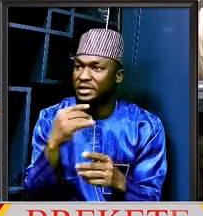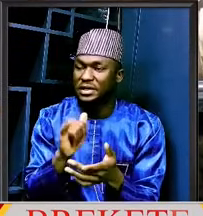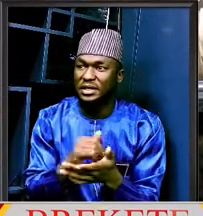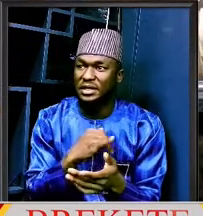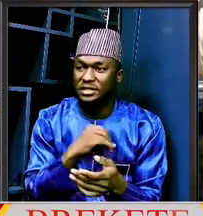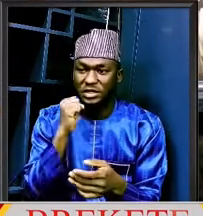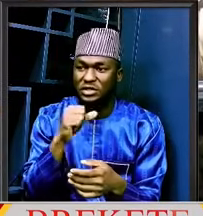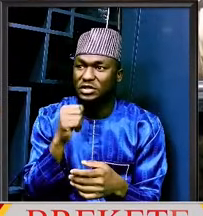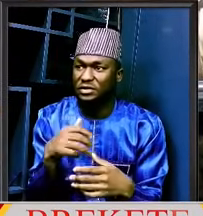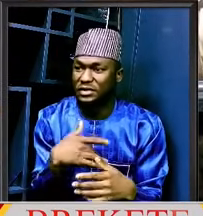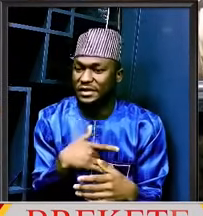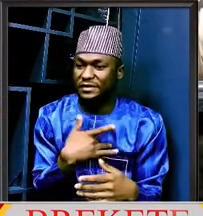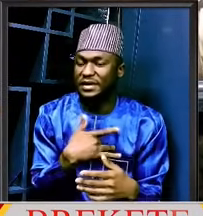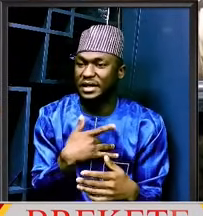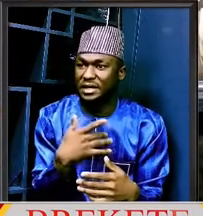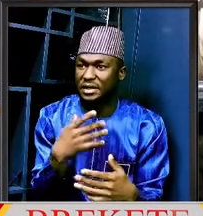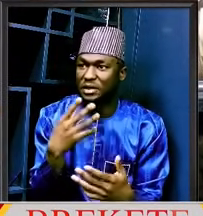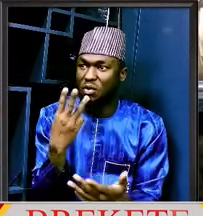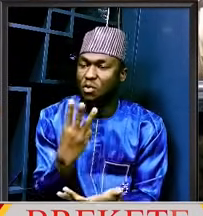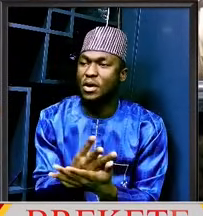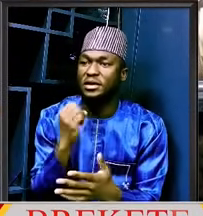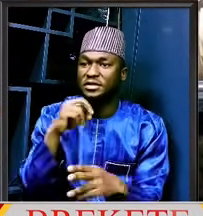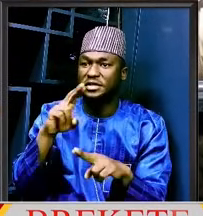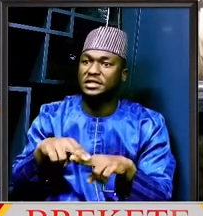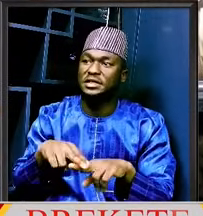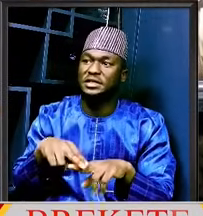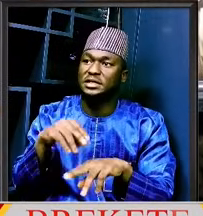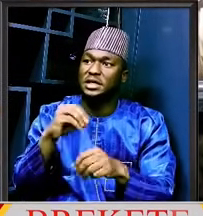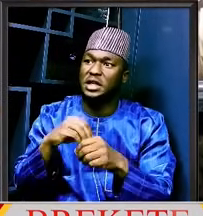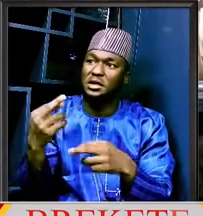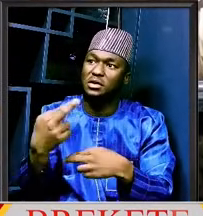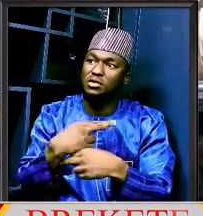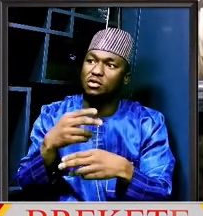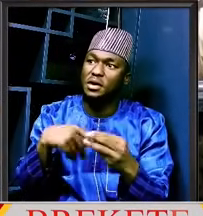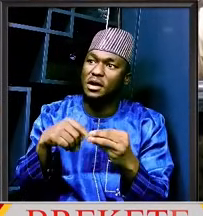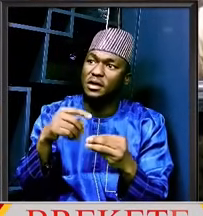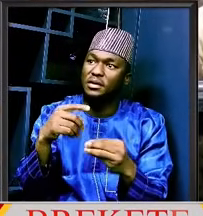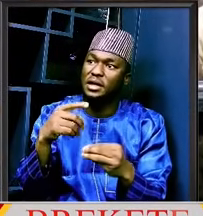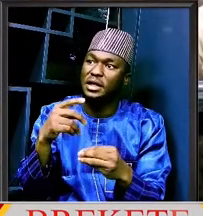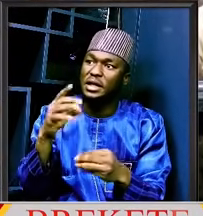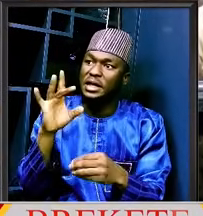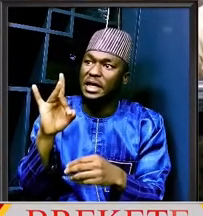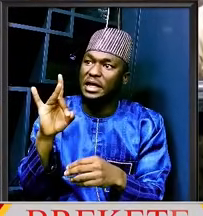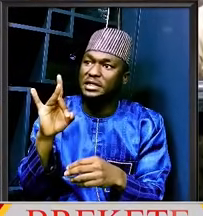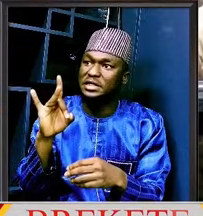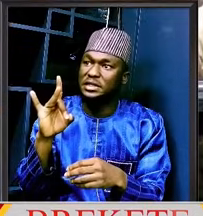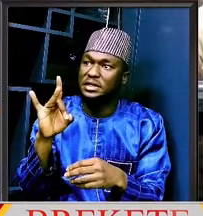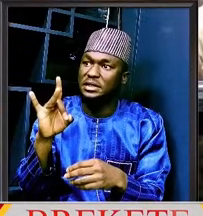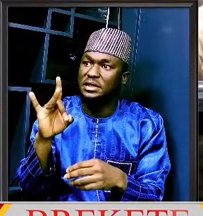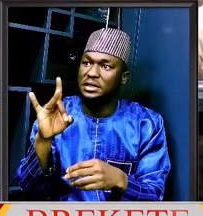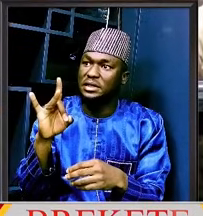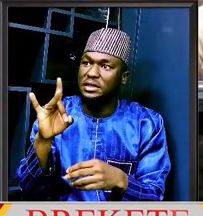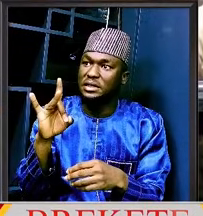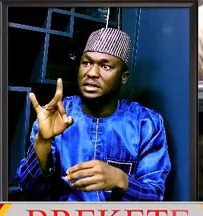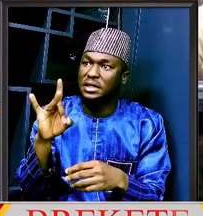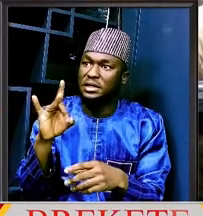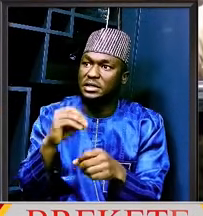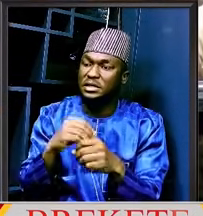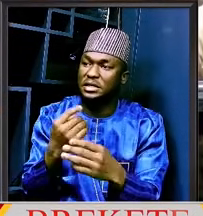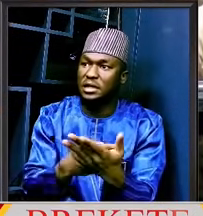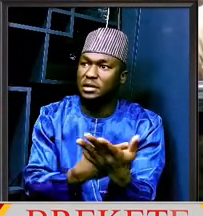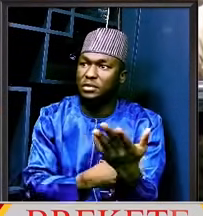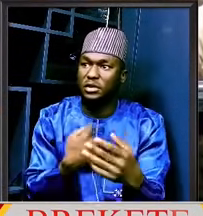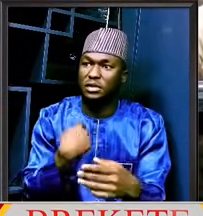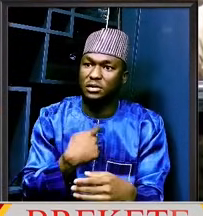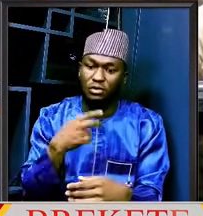clear, so she just sat back in the parlor. Around 8 o'clock, that's how we just saw bikes. 8 o'clock in the morning? In the morning,